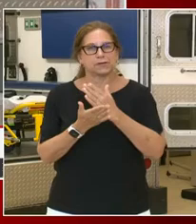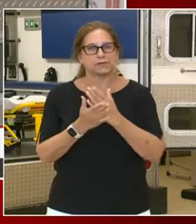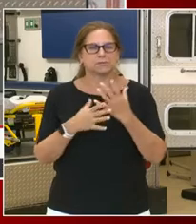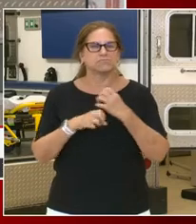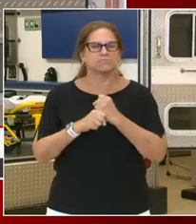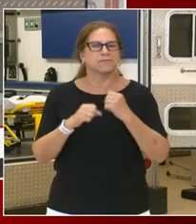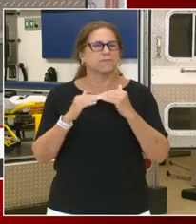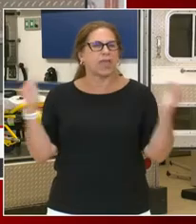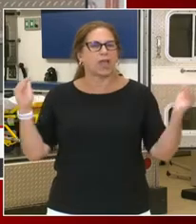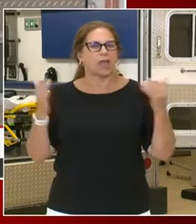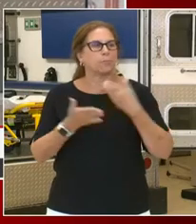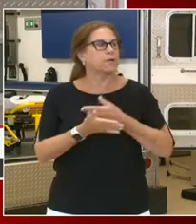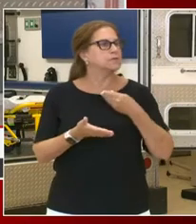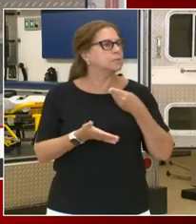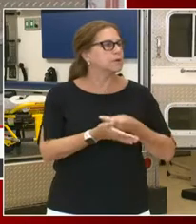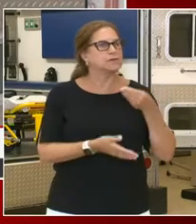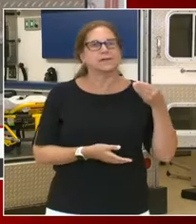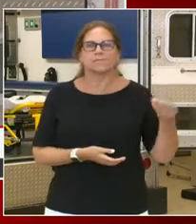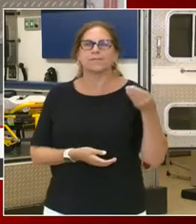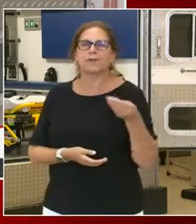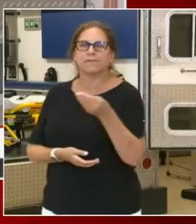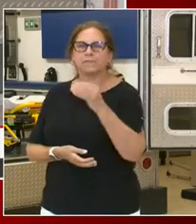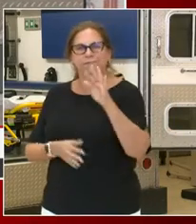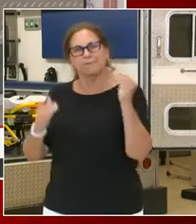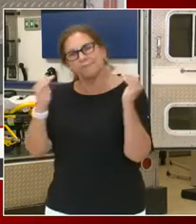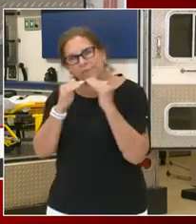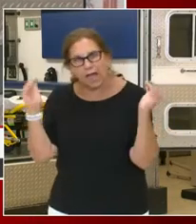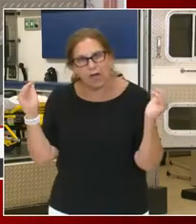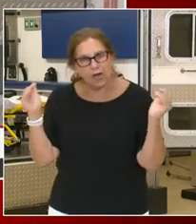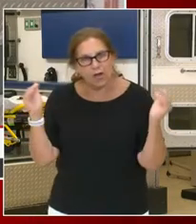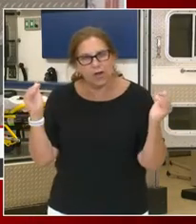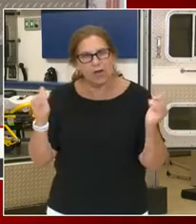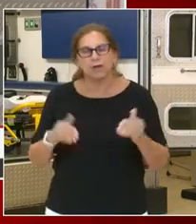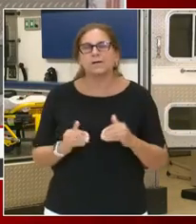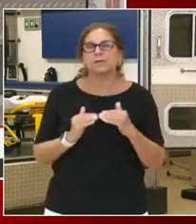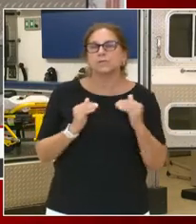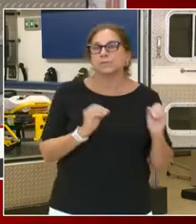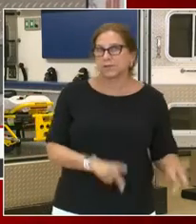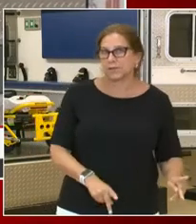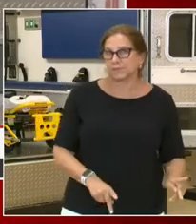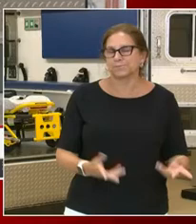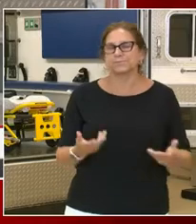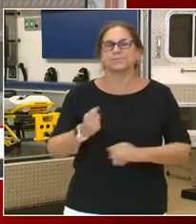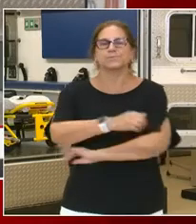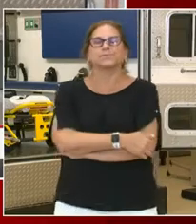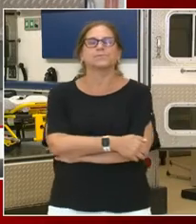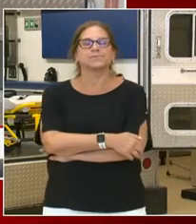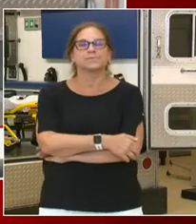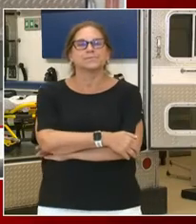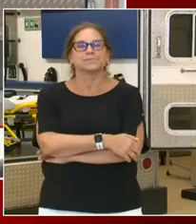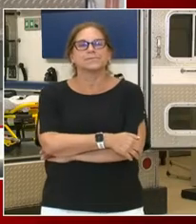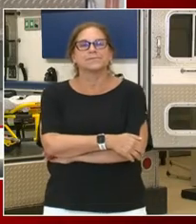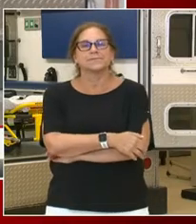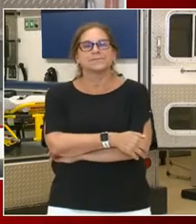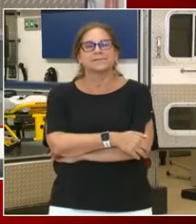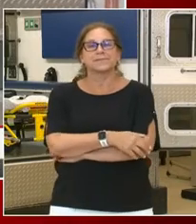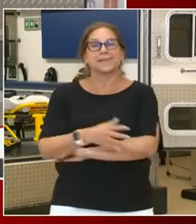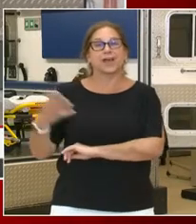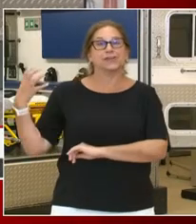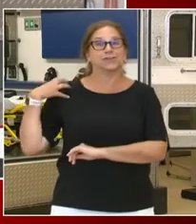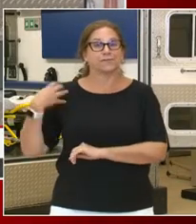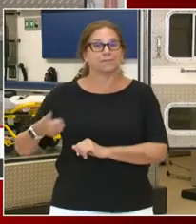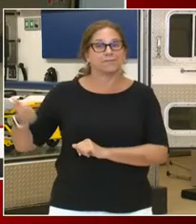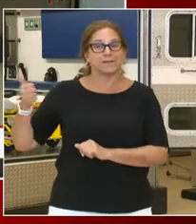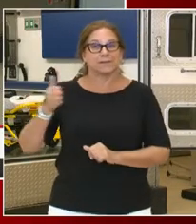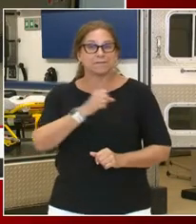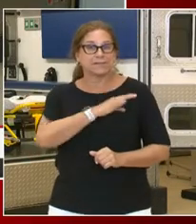childhood education and childcare. And so we're Deputy Mayor Kine and I are joined by Shauna Young, who is the Chief of Staff at the Office of the State Superintendent